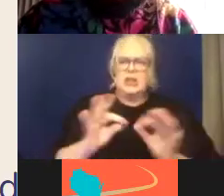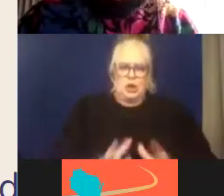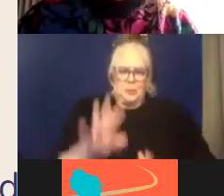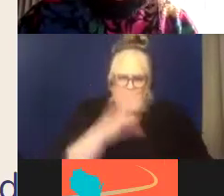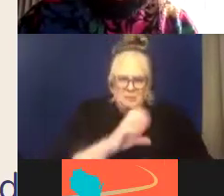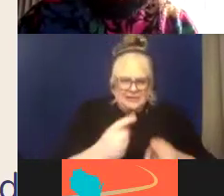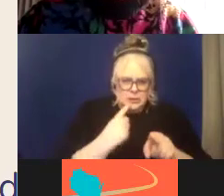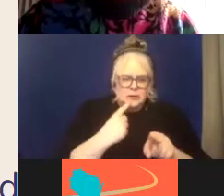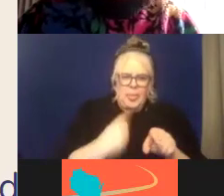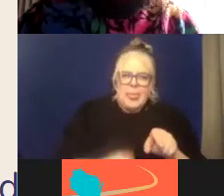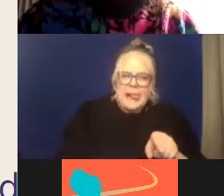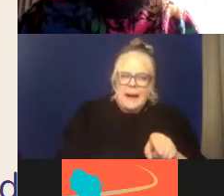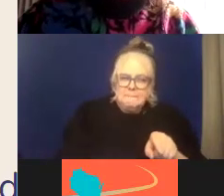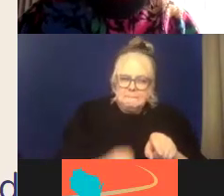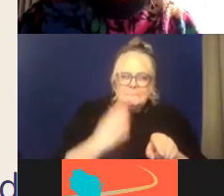our next section.